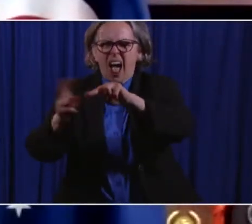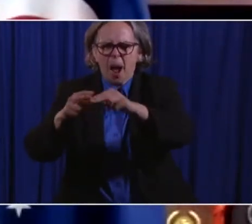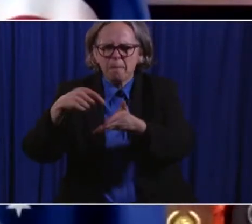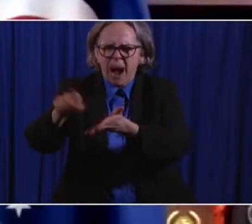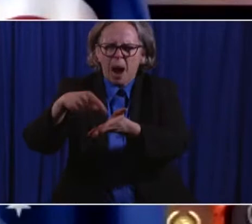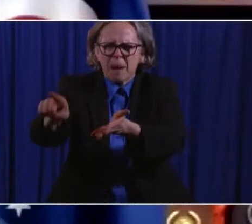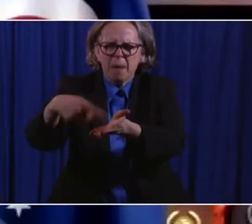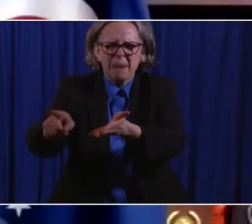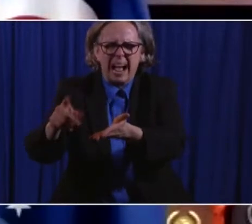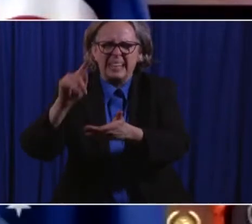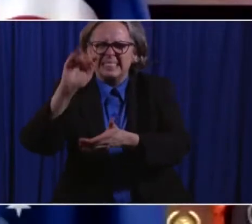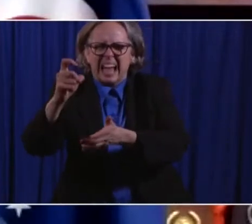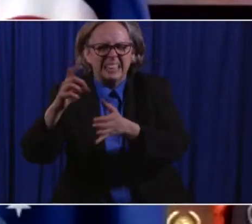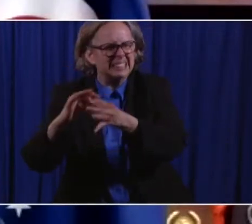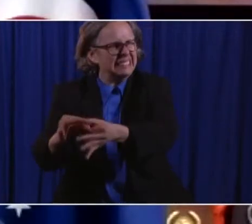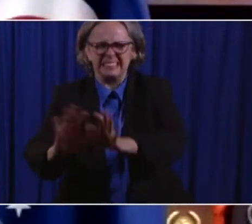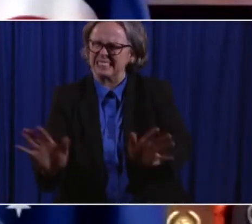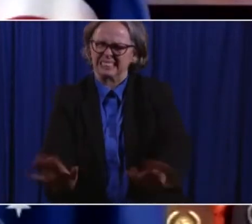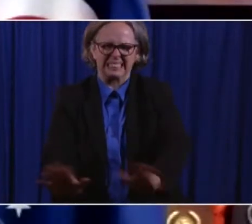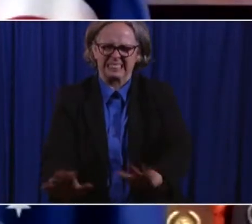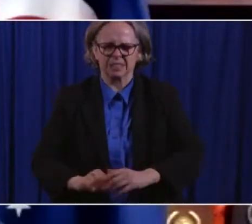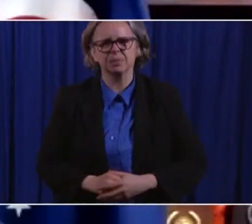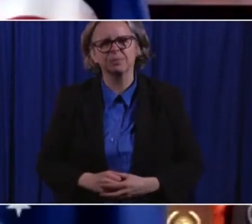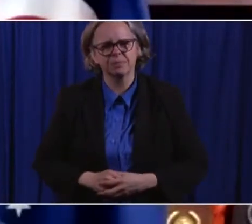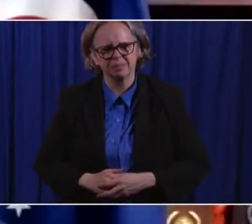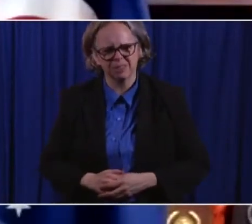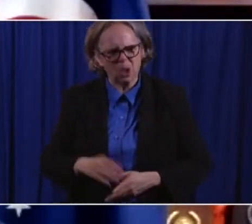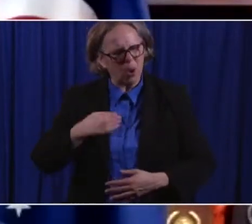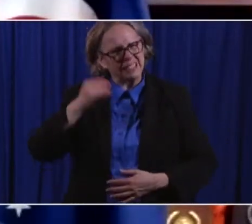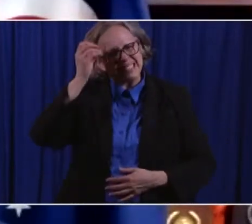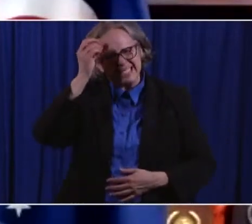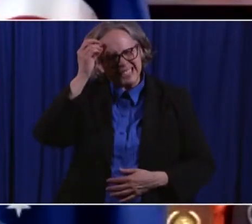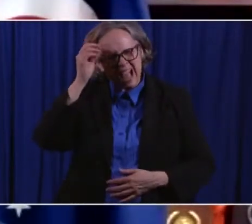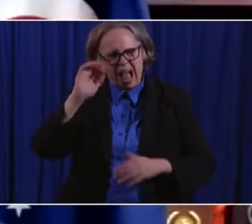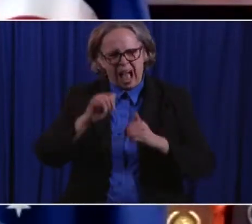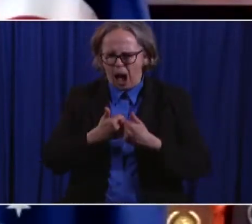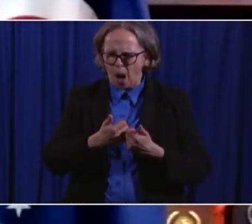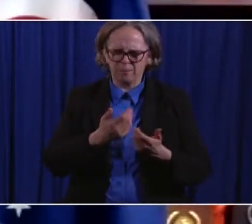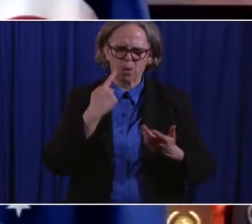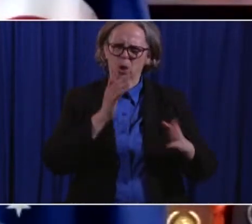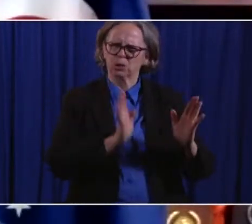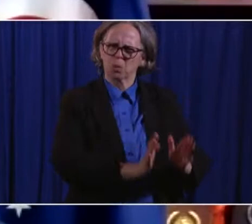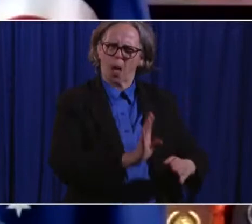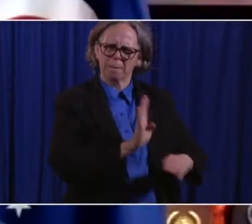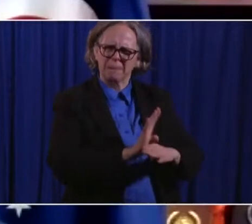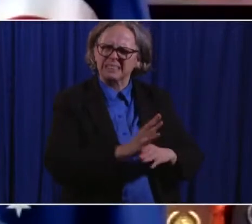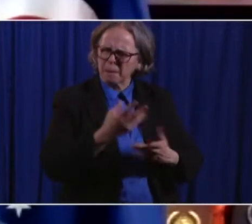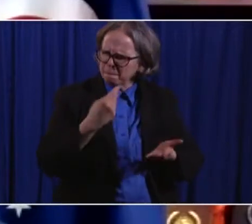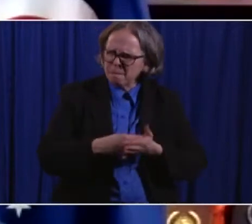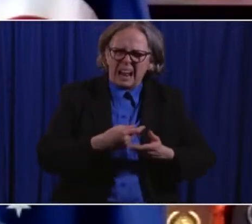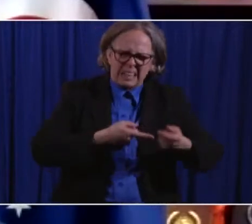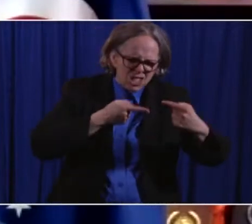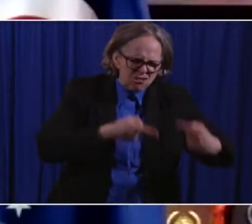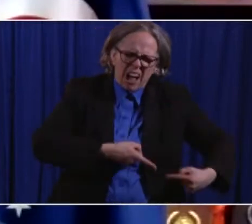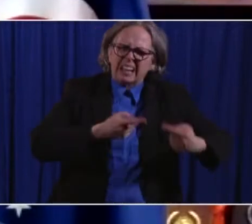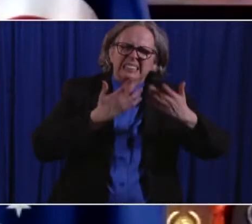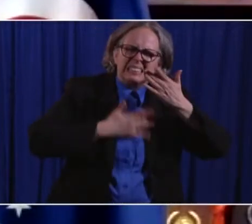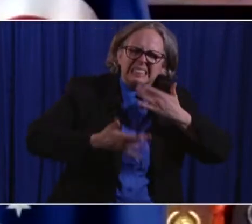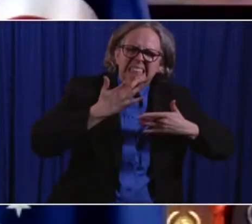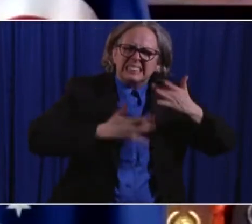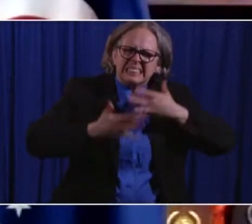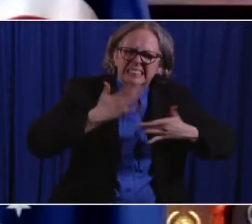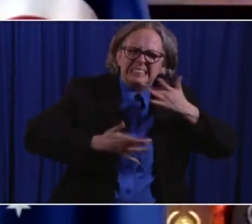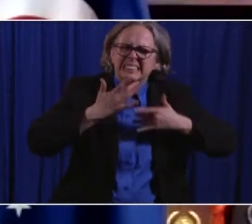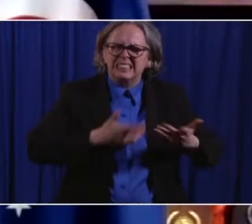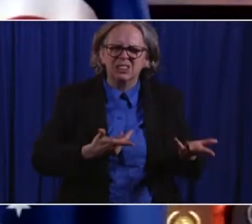you put that into reality for a lot of these small businesses that are really still struggling to get out of this, and we want to save our small businesses.